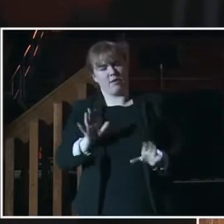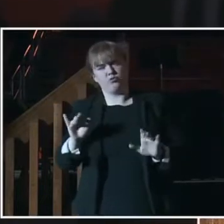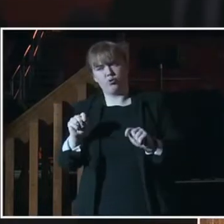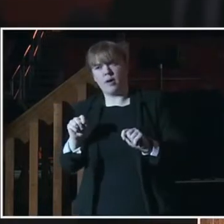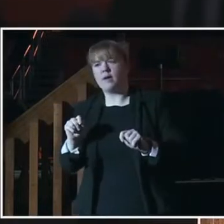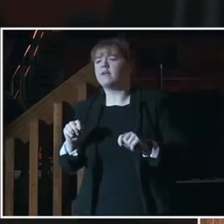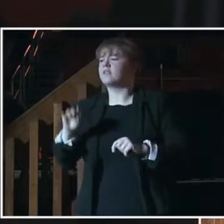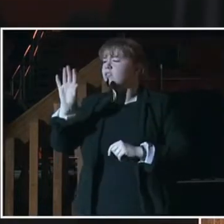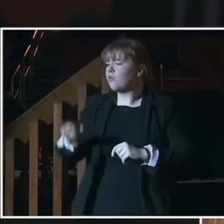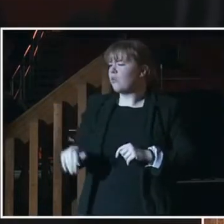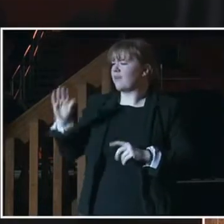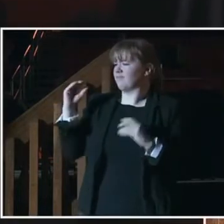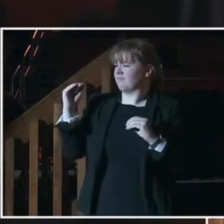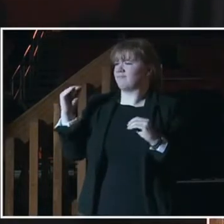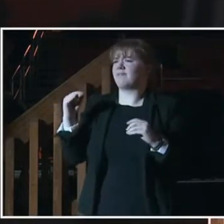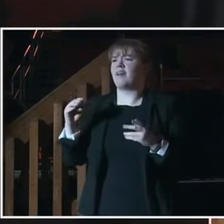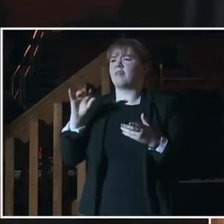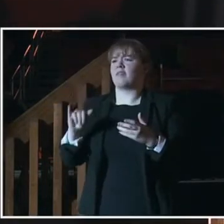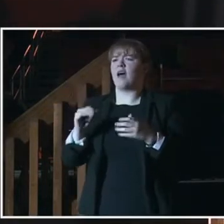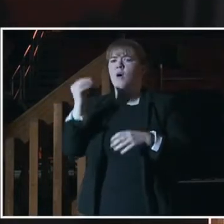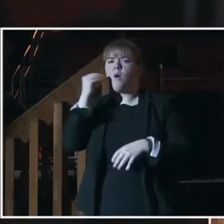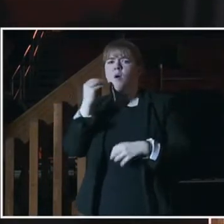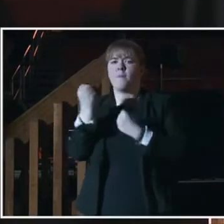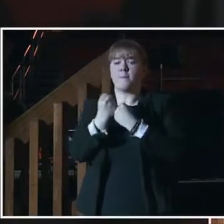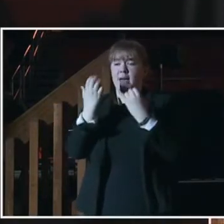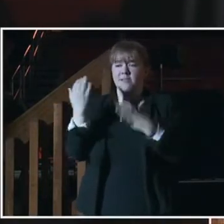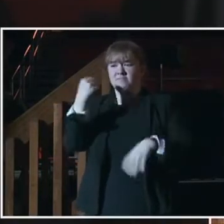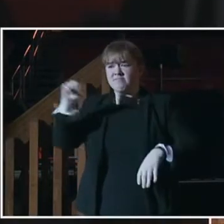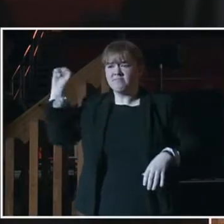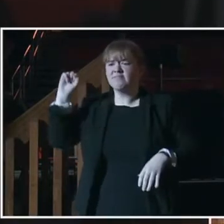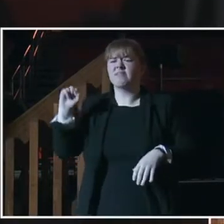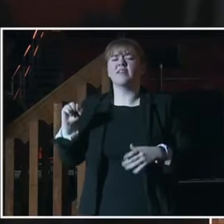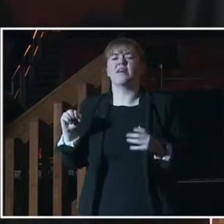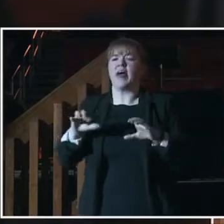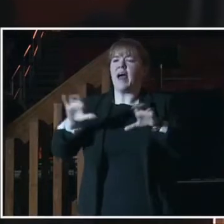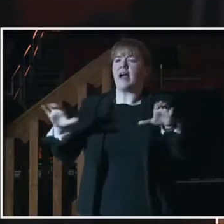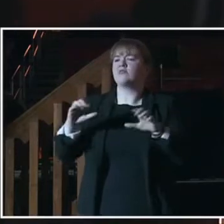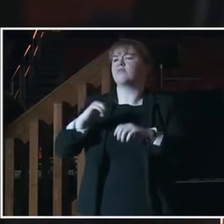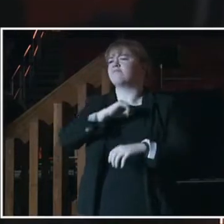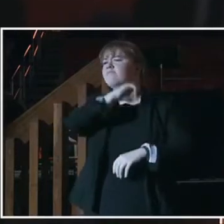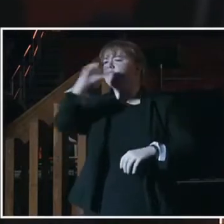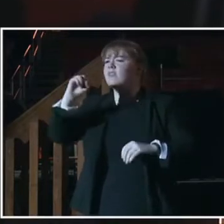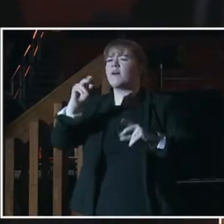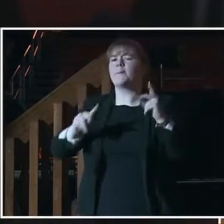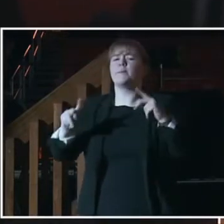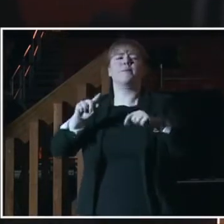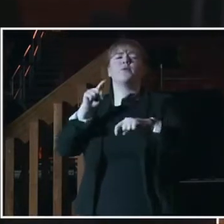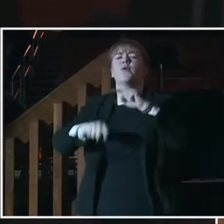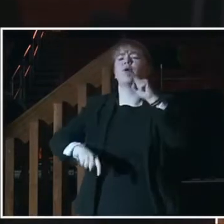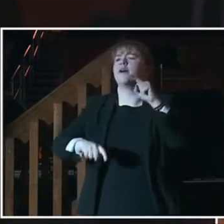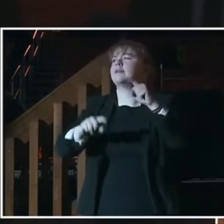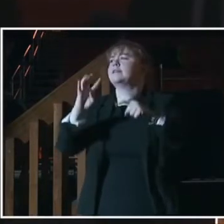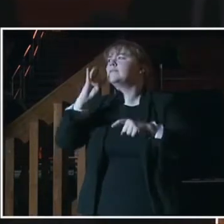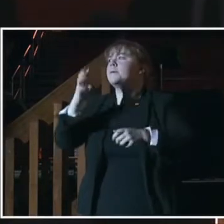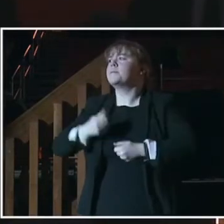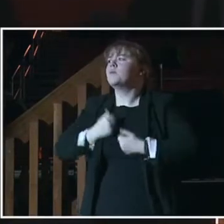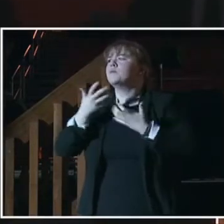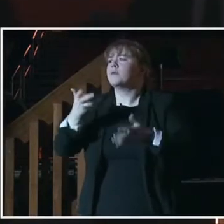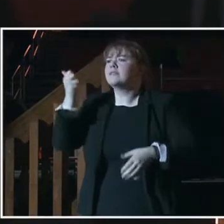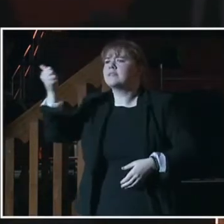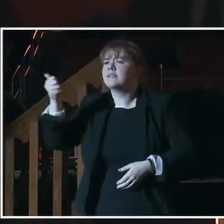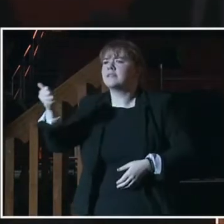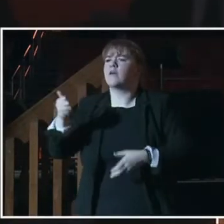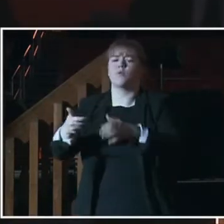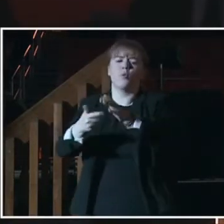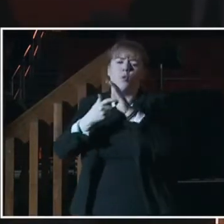being raised that way meant that activism, our actions to defend people who couldn't speak up for themselves, were